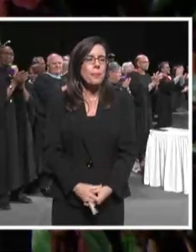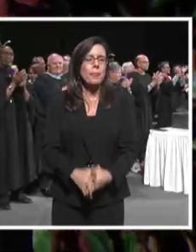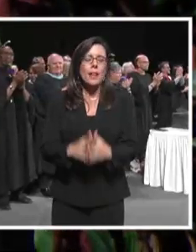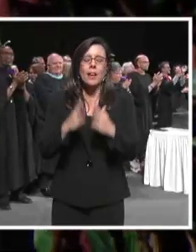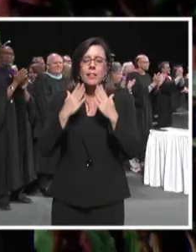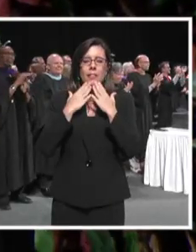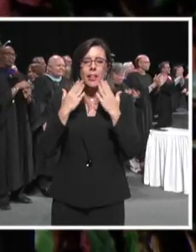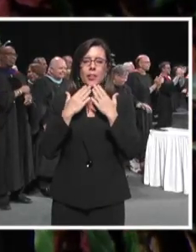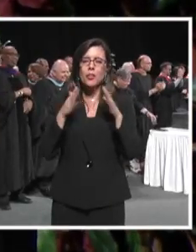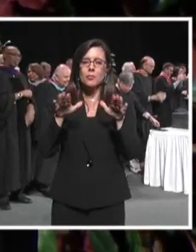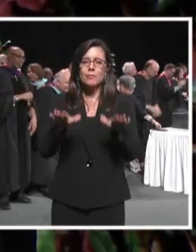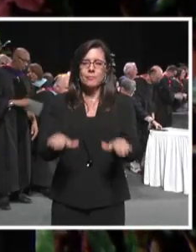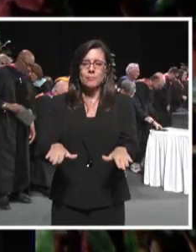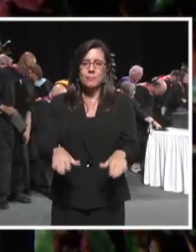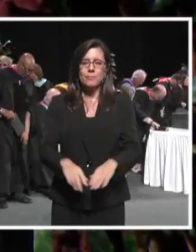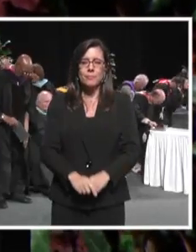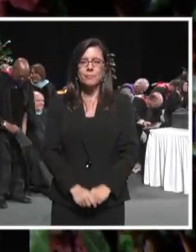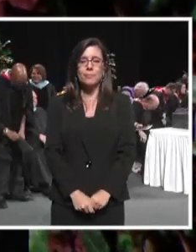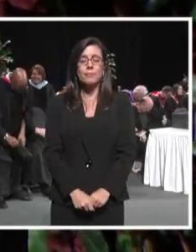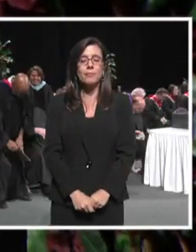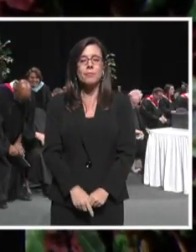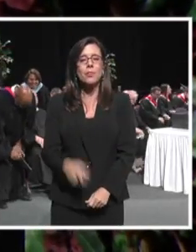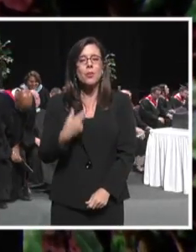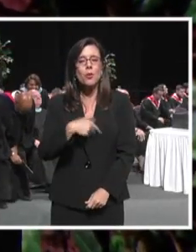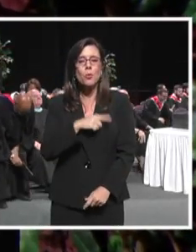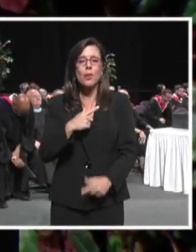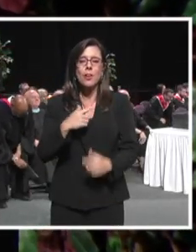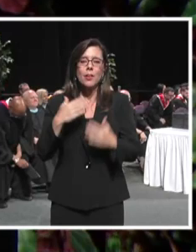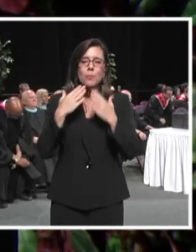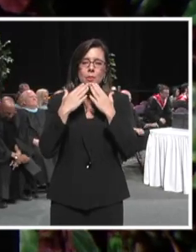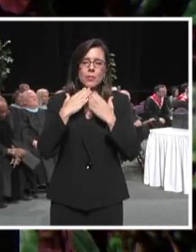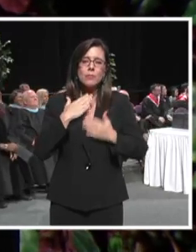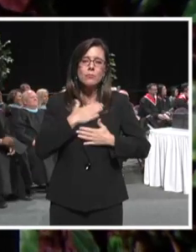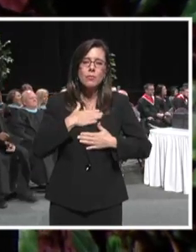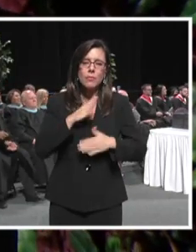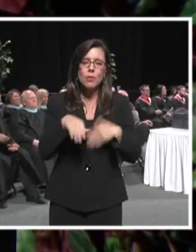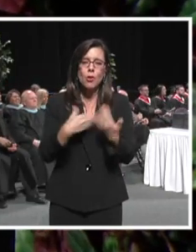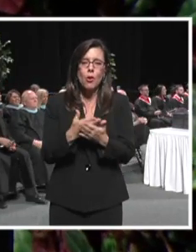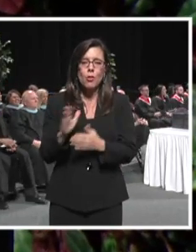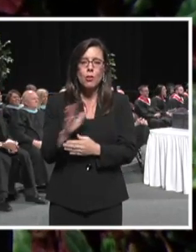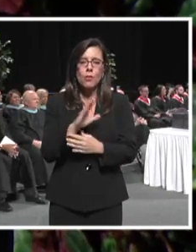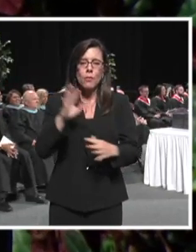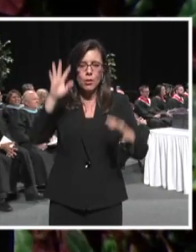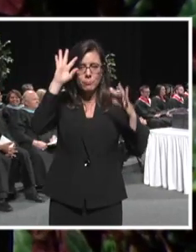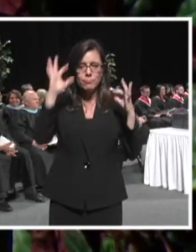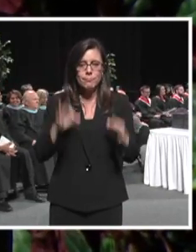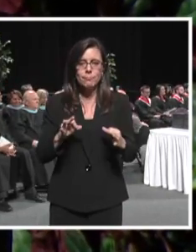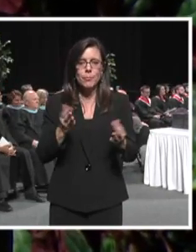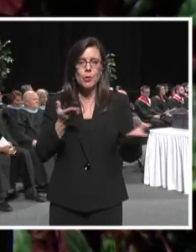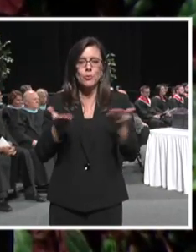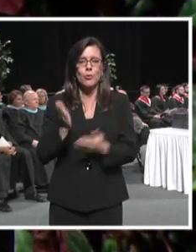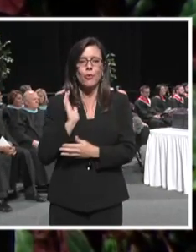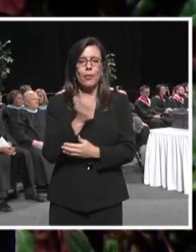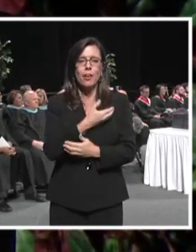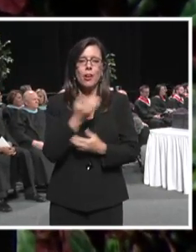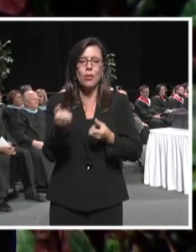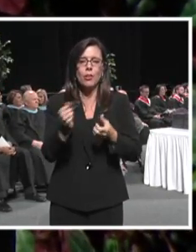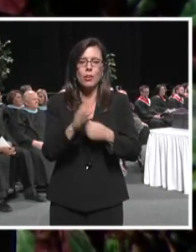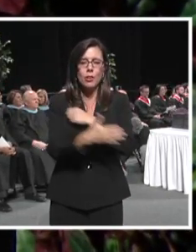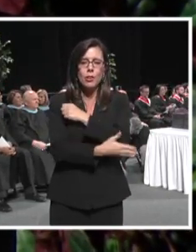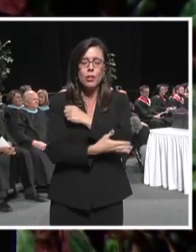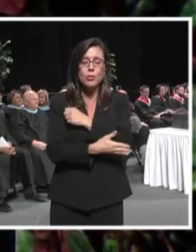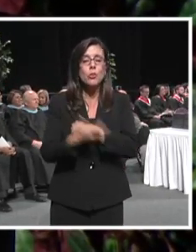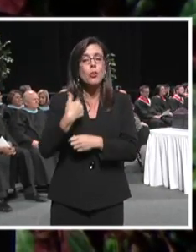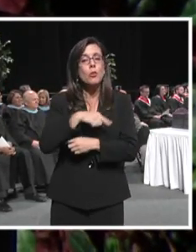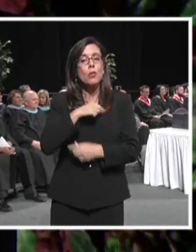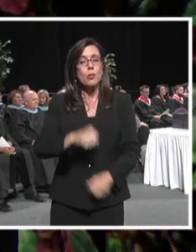Thank you. You may be seated. We appreciate your commitment, your service to our country. We are so